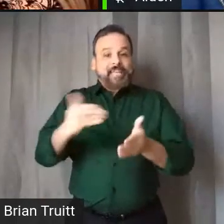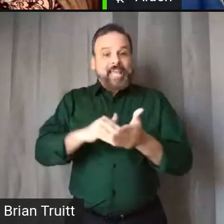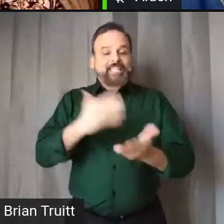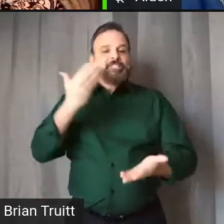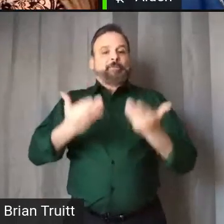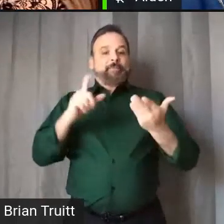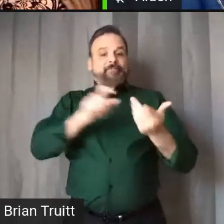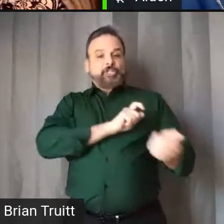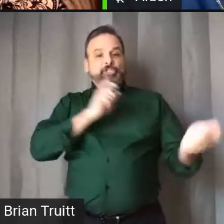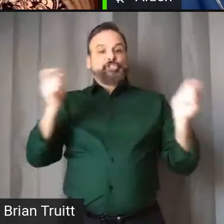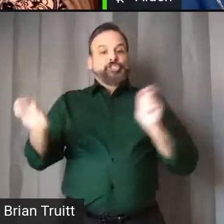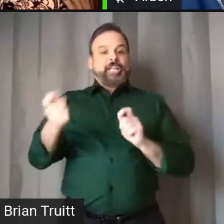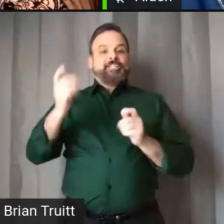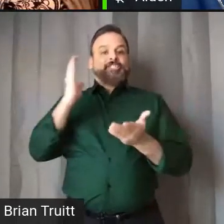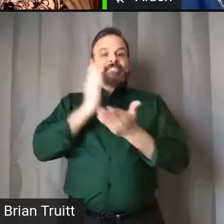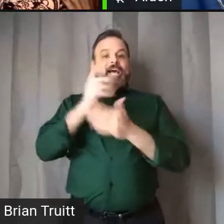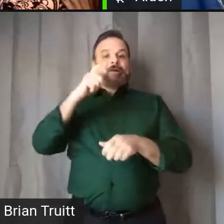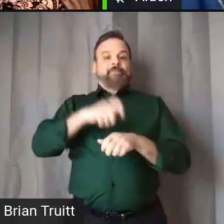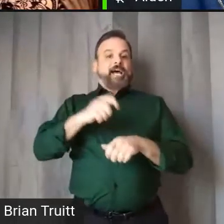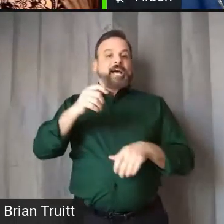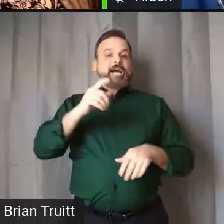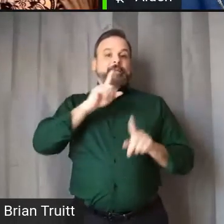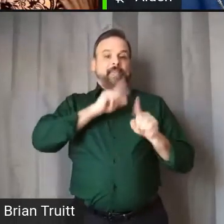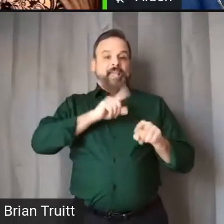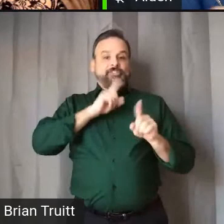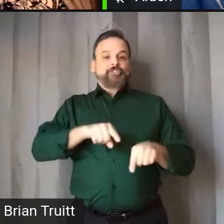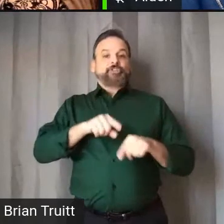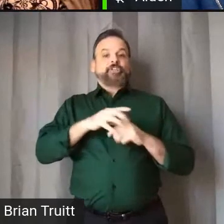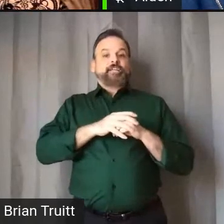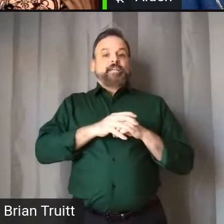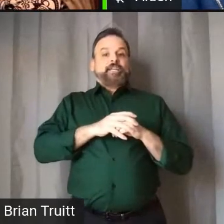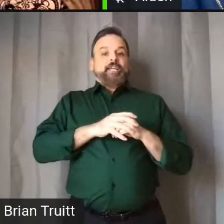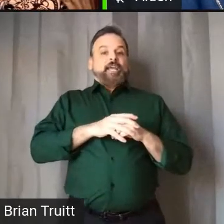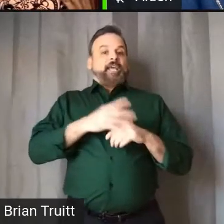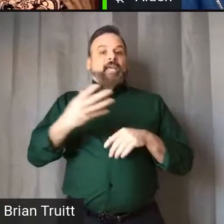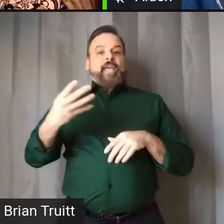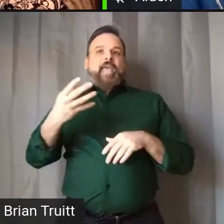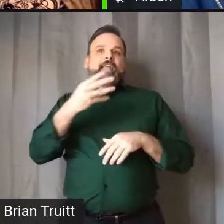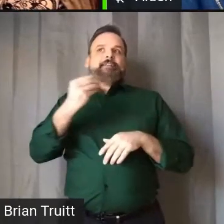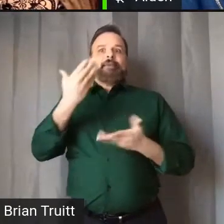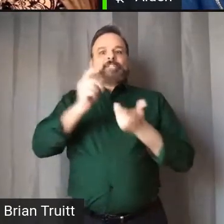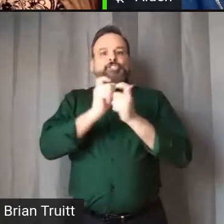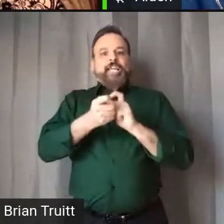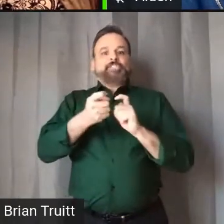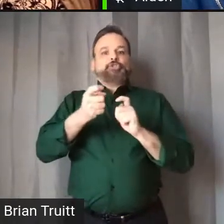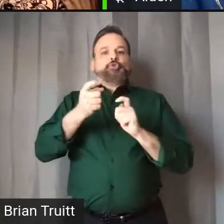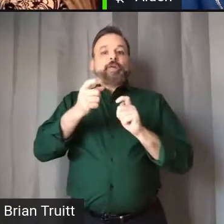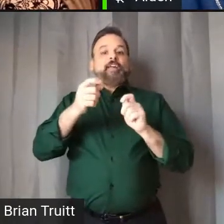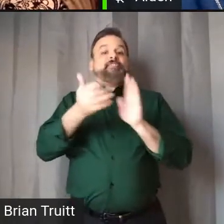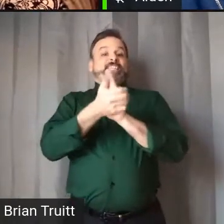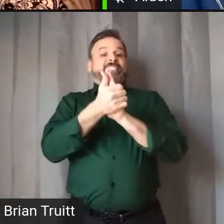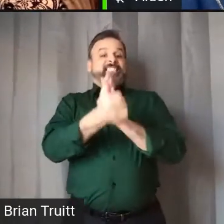have to change the stop time answer I used to have and go with something like the ability to teleport, which suddenly seems